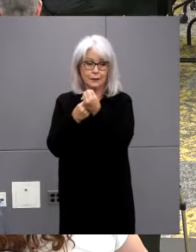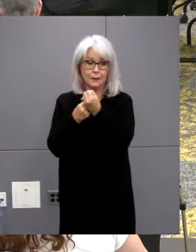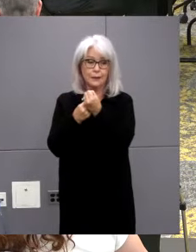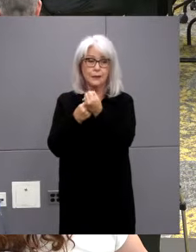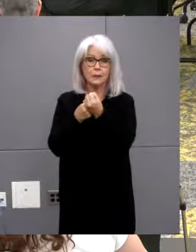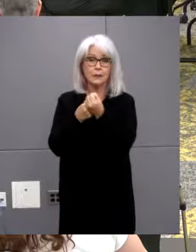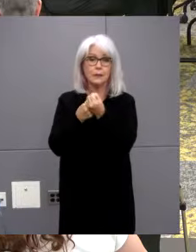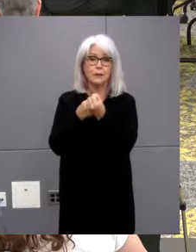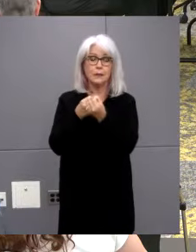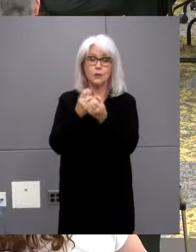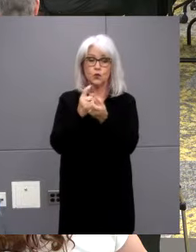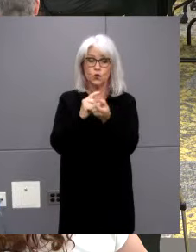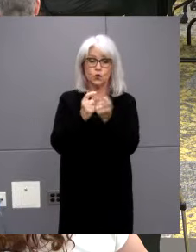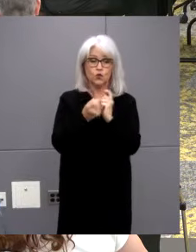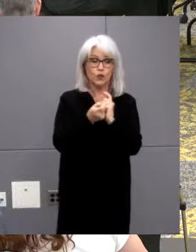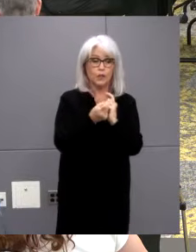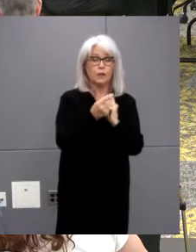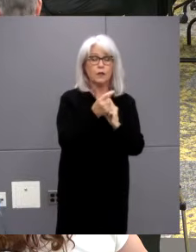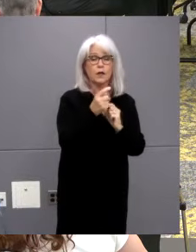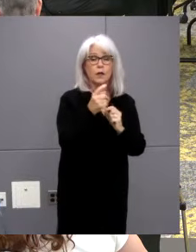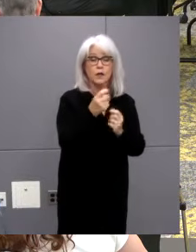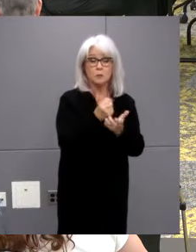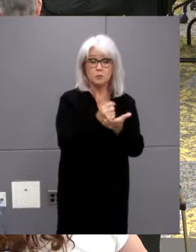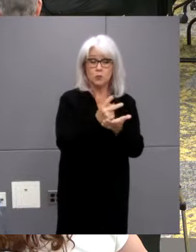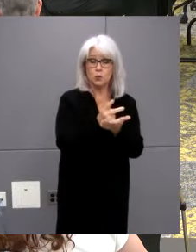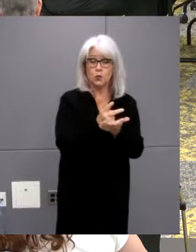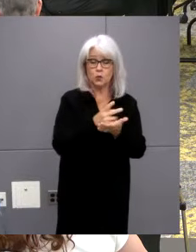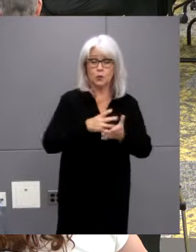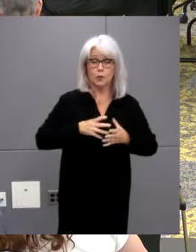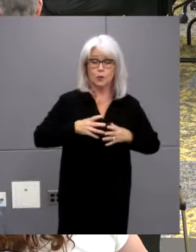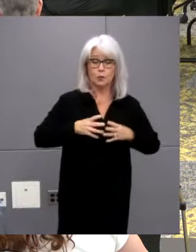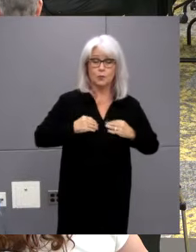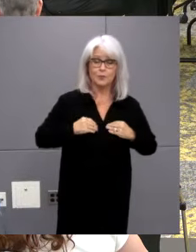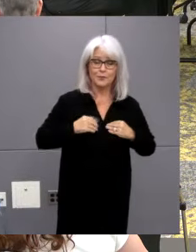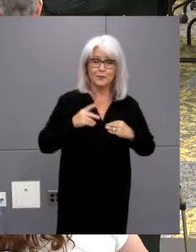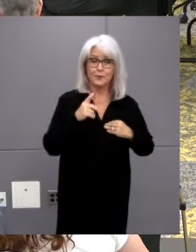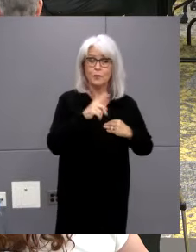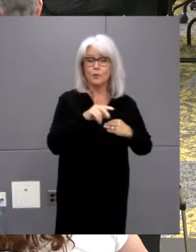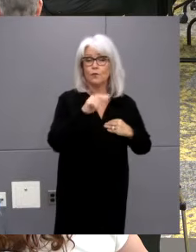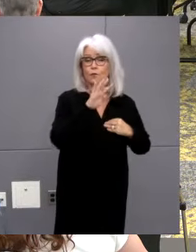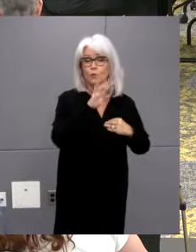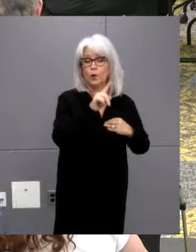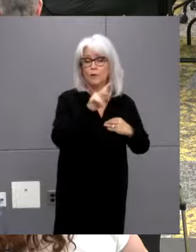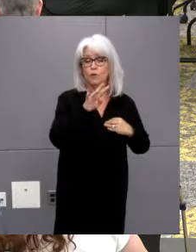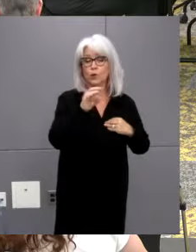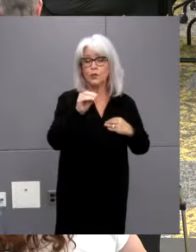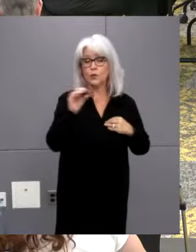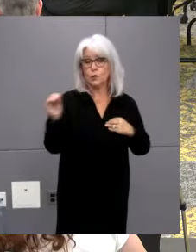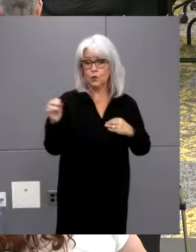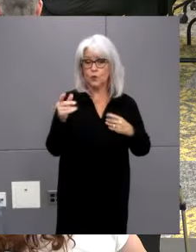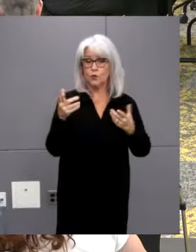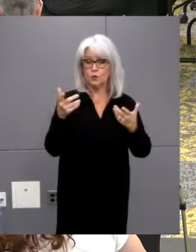approve 1400 as amended. Any discussion on that?